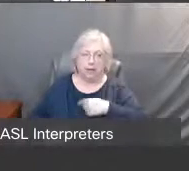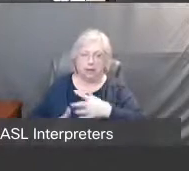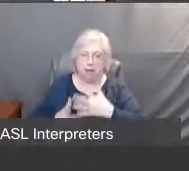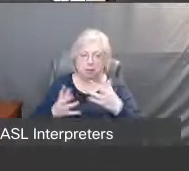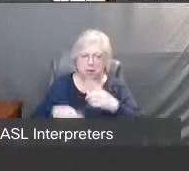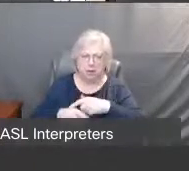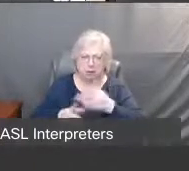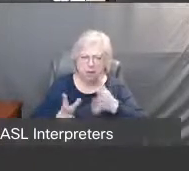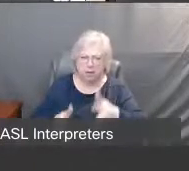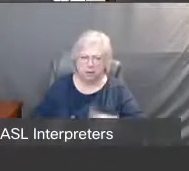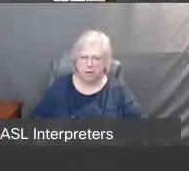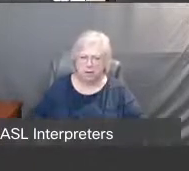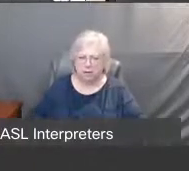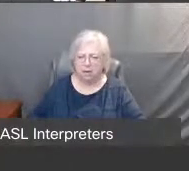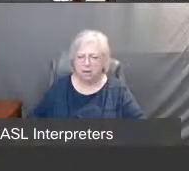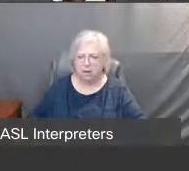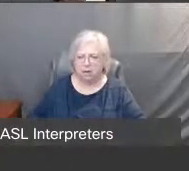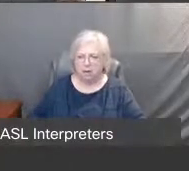that we have left?